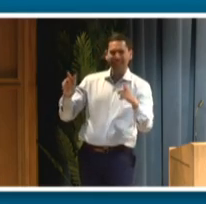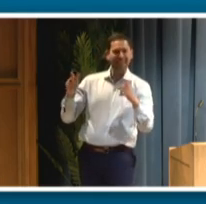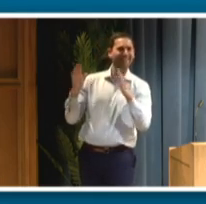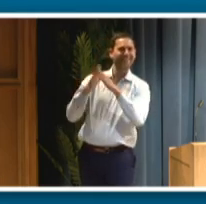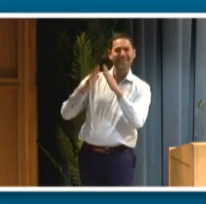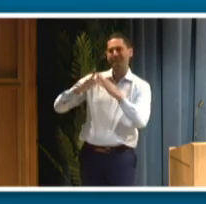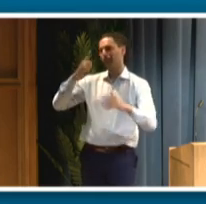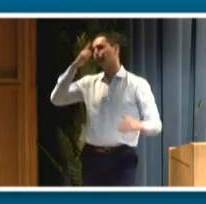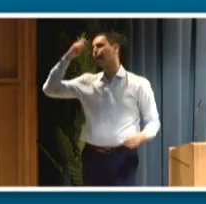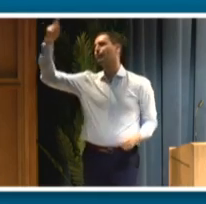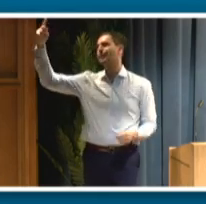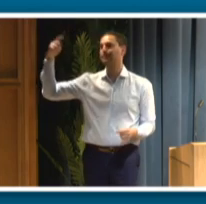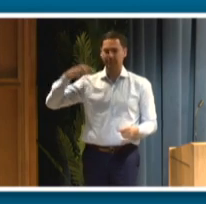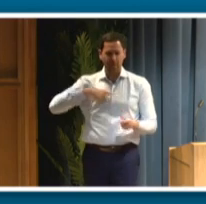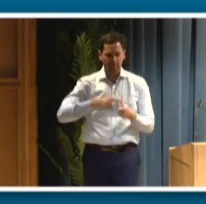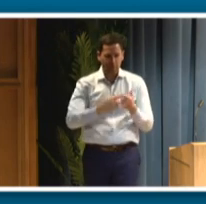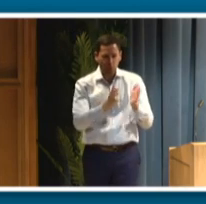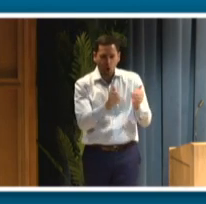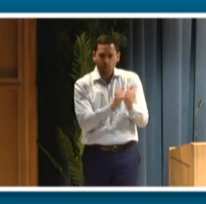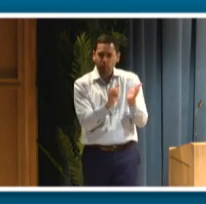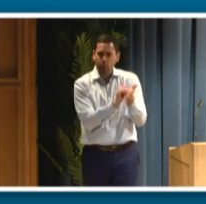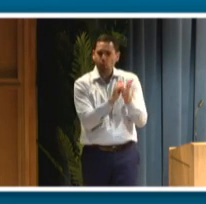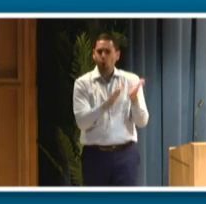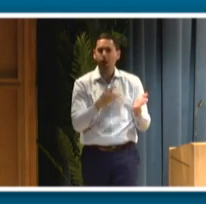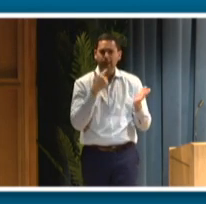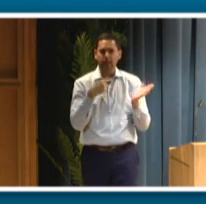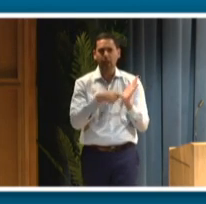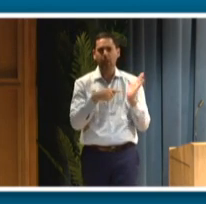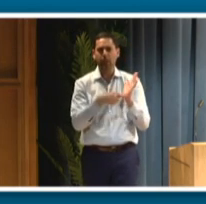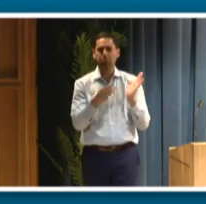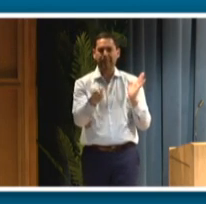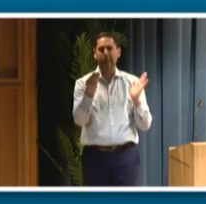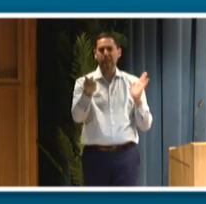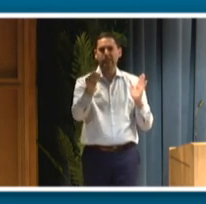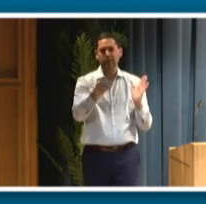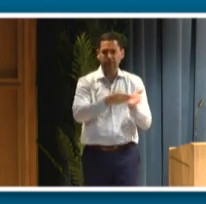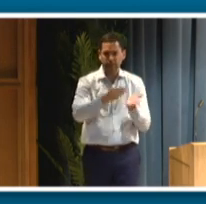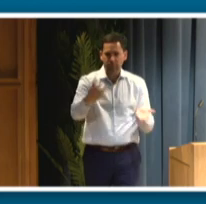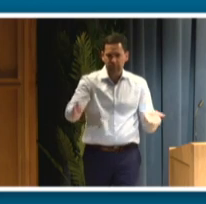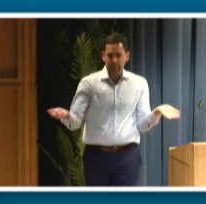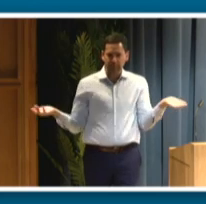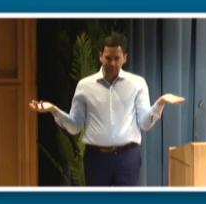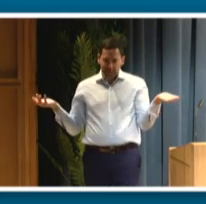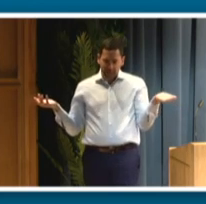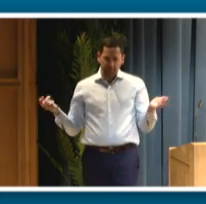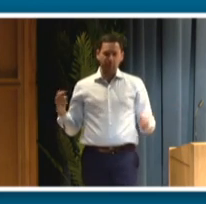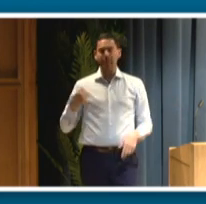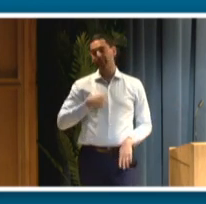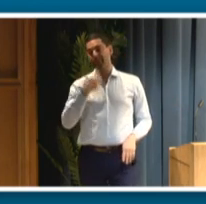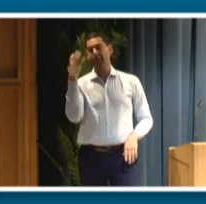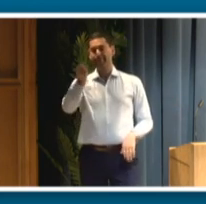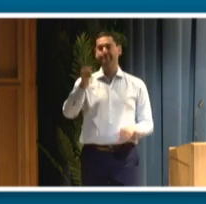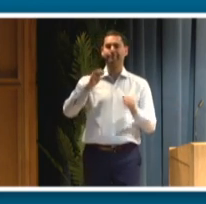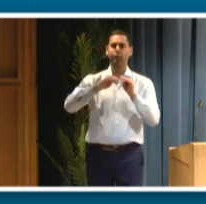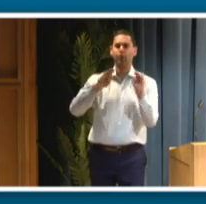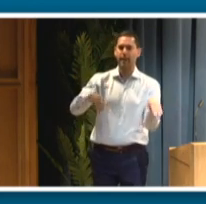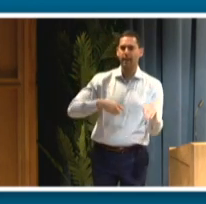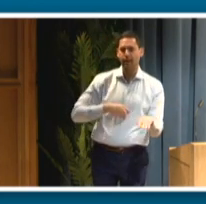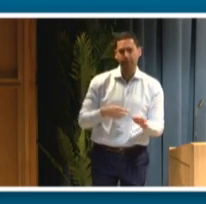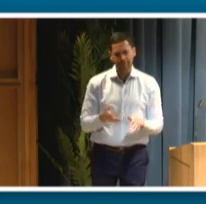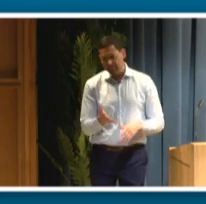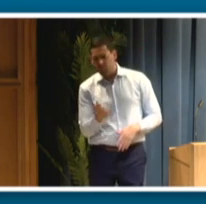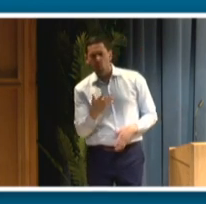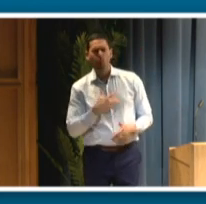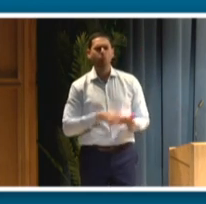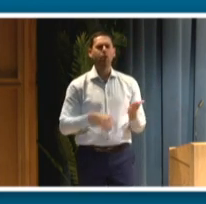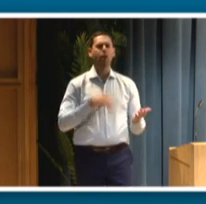Yeah, like, right. right? And so I think when I was in Montana, and I say to them, man, they say, what do you like about Montana? And I